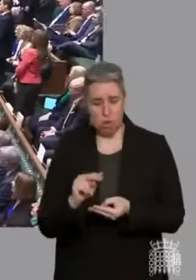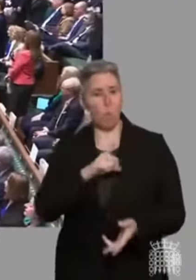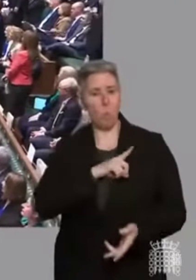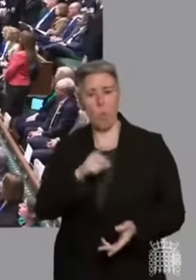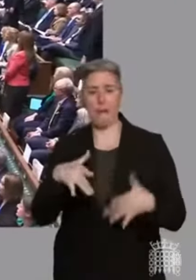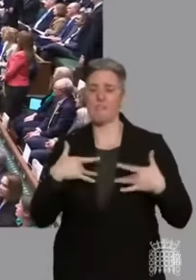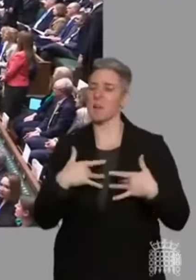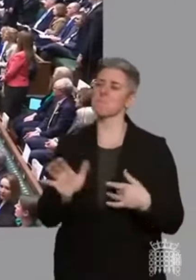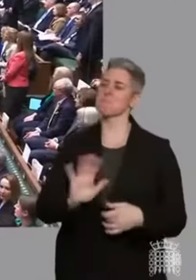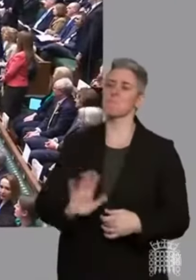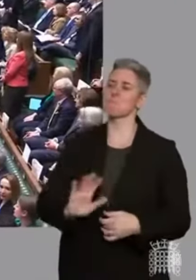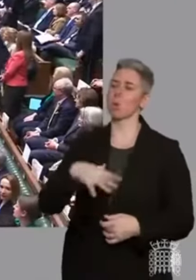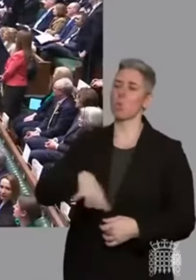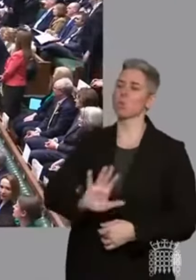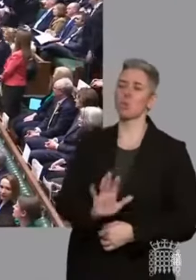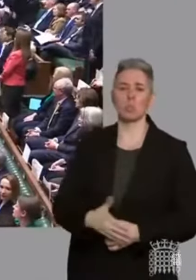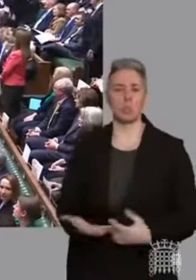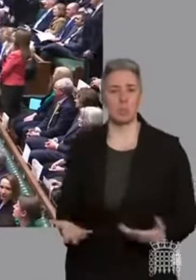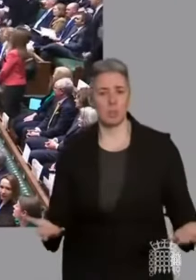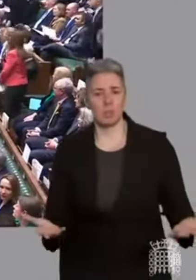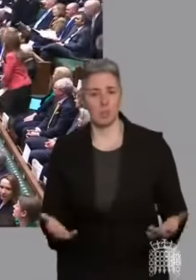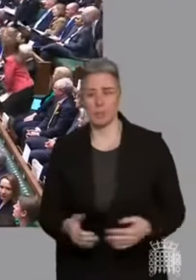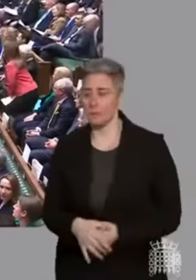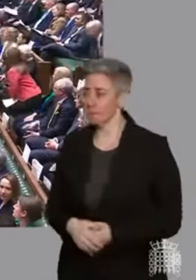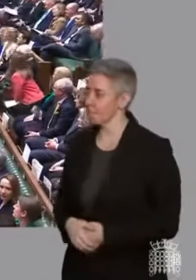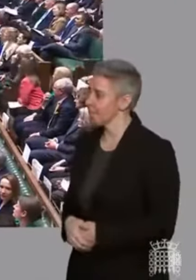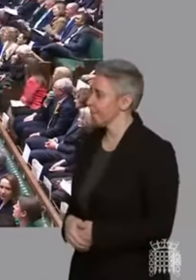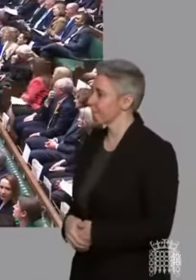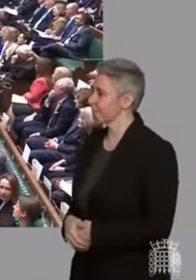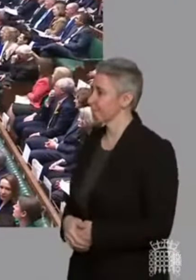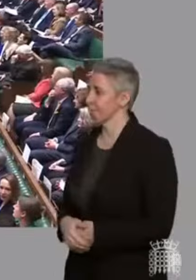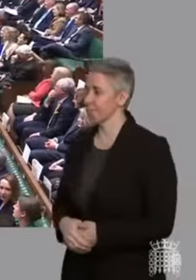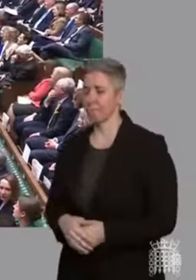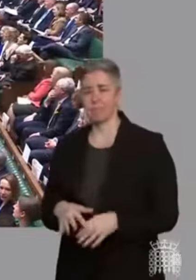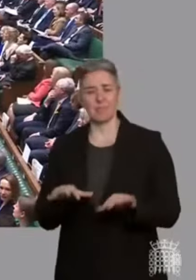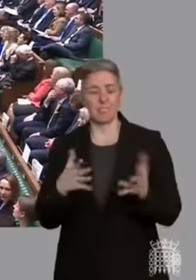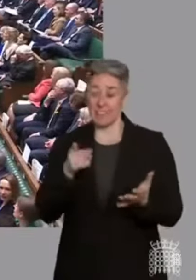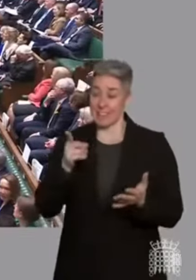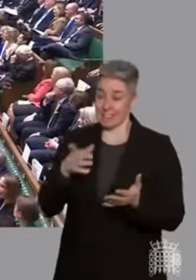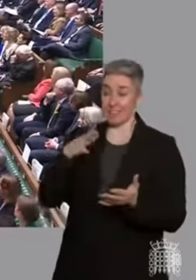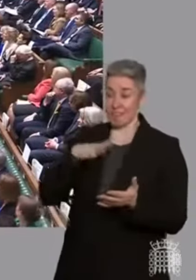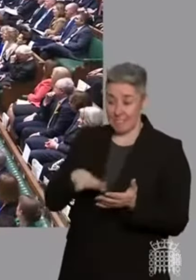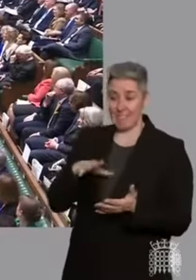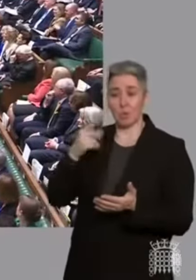She really needs to look into how these licences are granted. Well,